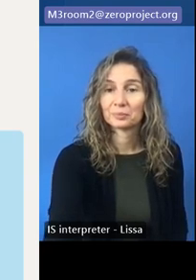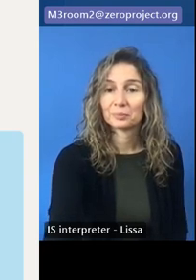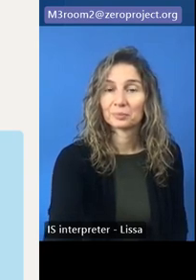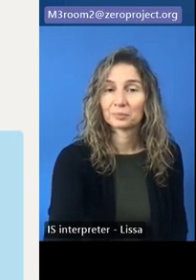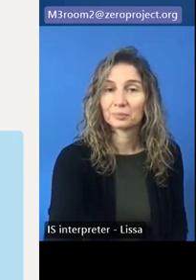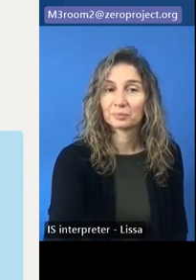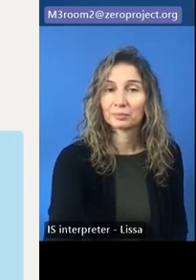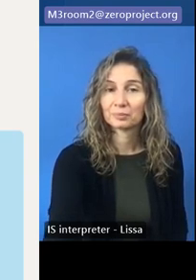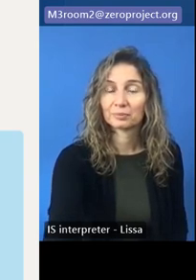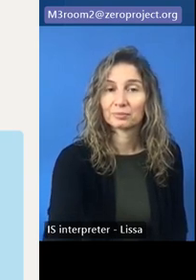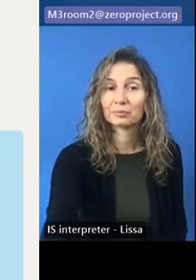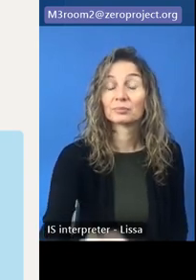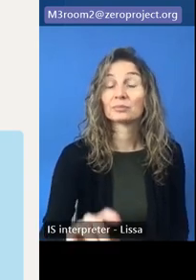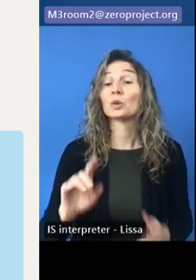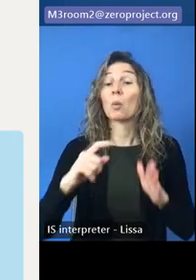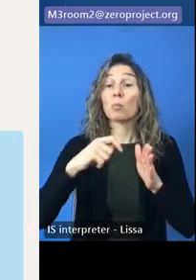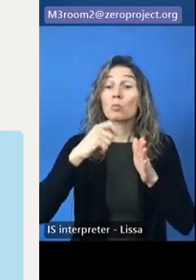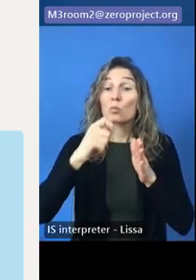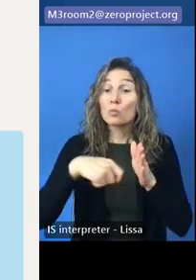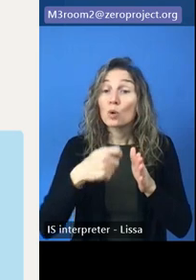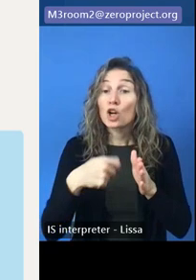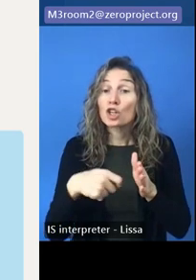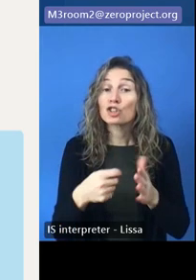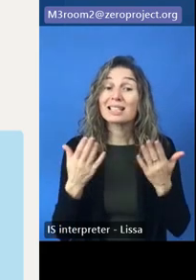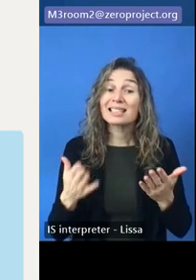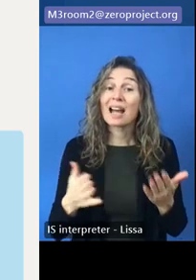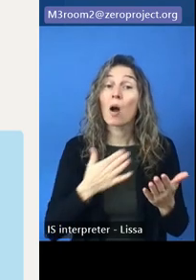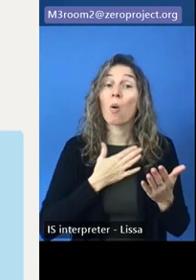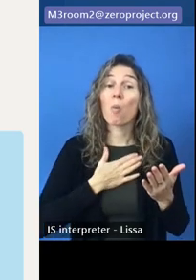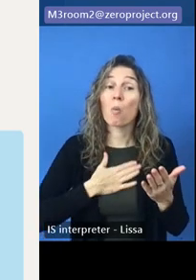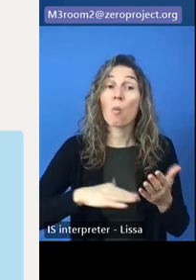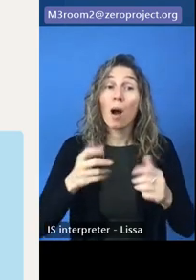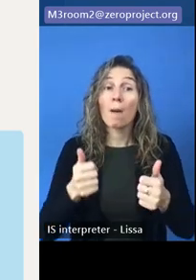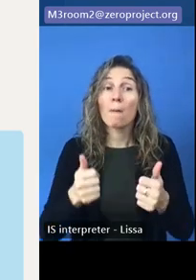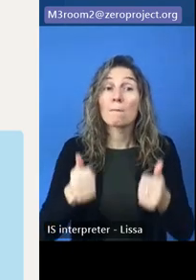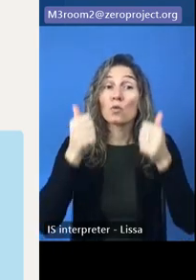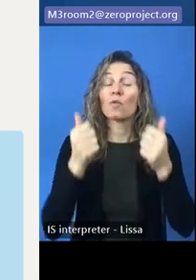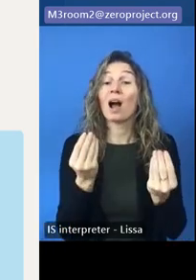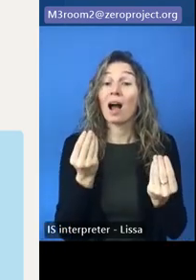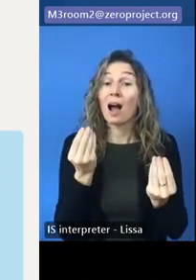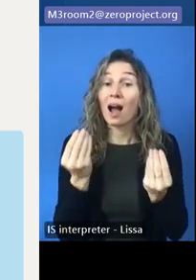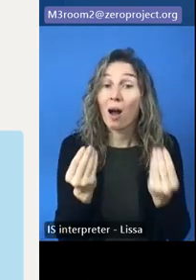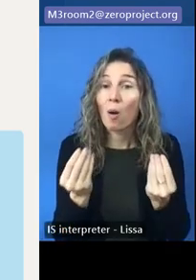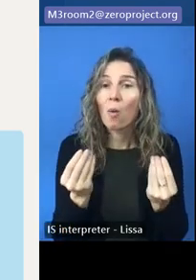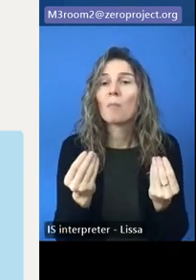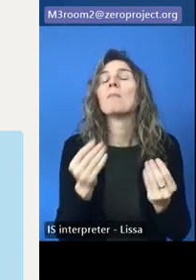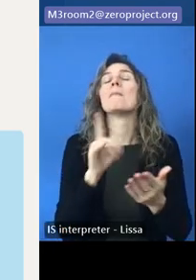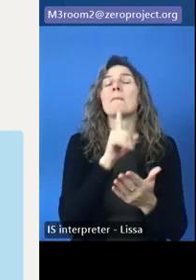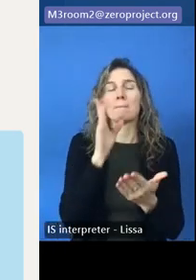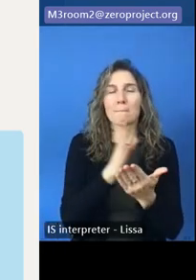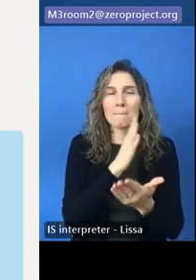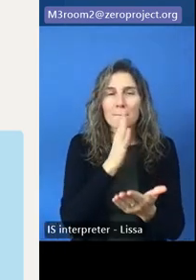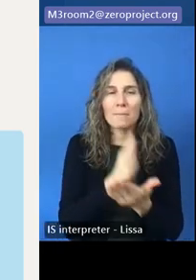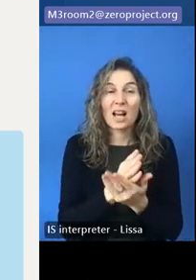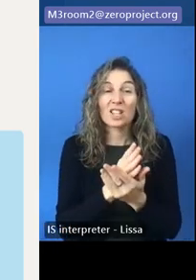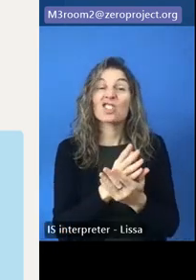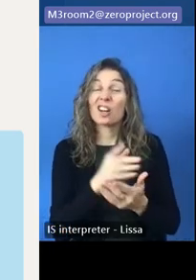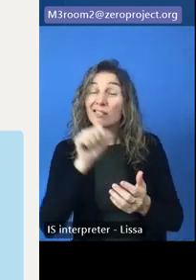we must improve our project so that it can help even more audience with greater effectiveness. And even the gamification at its full scale